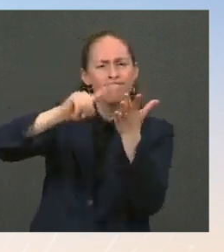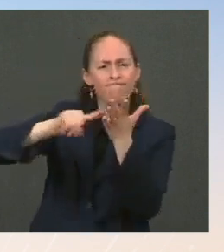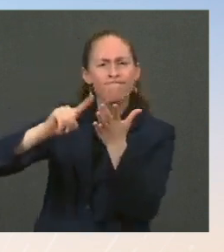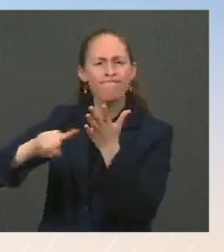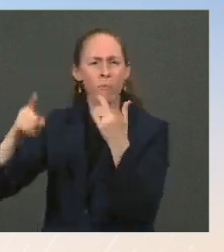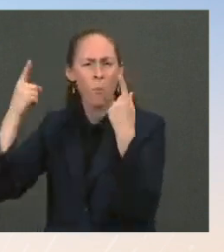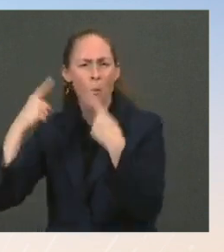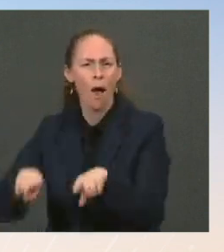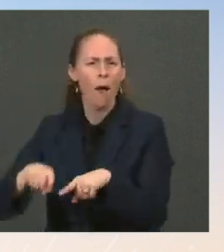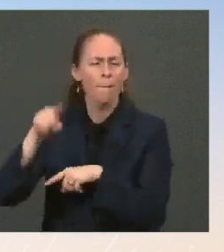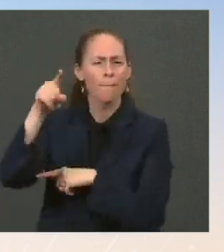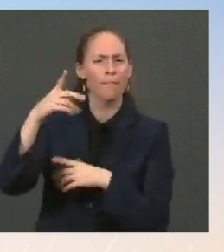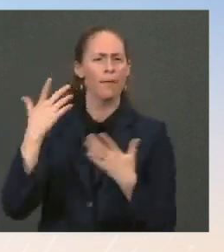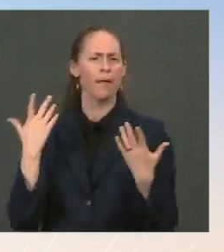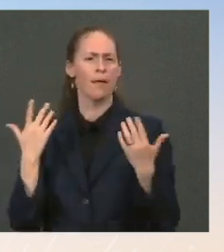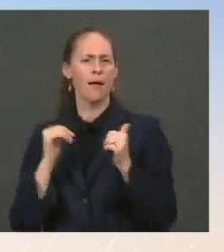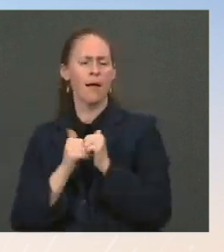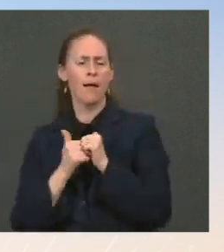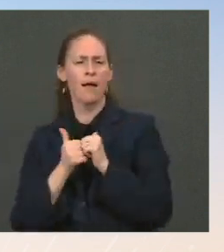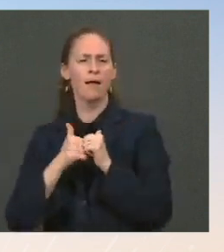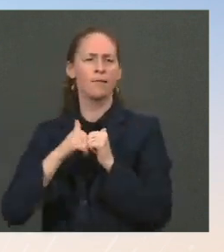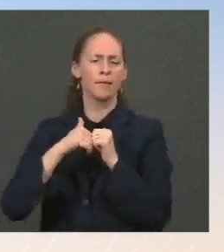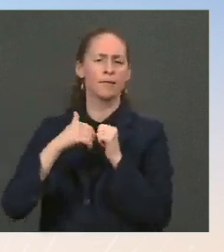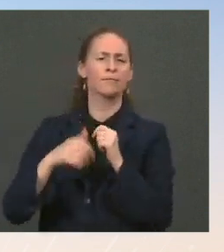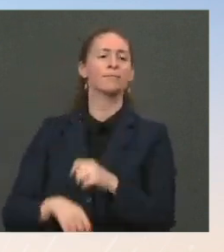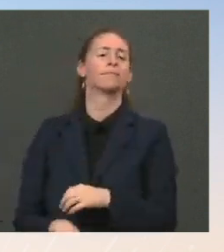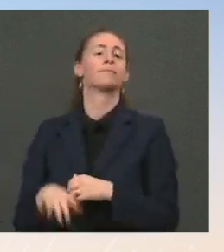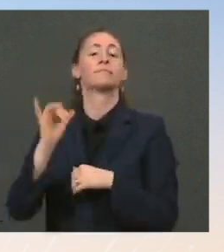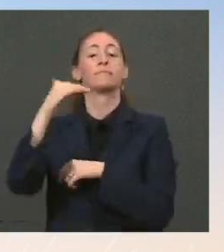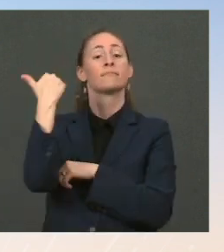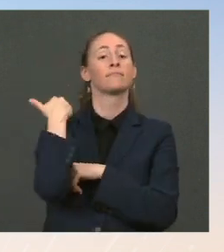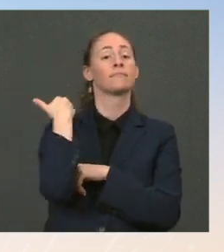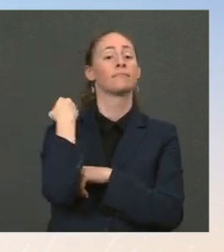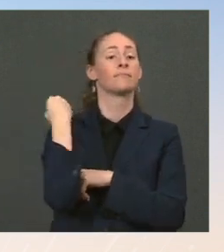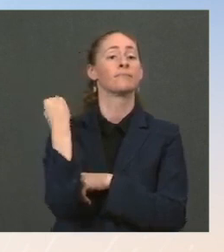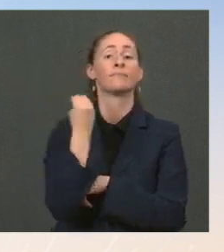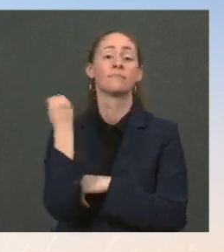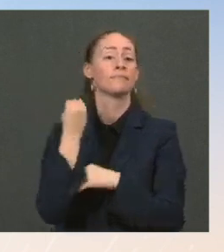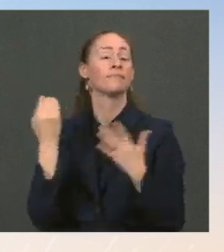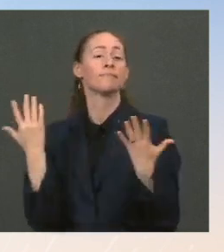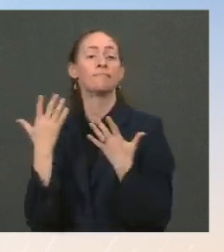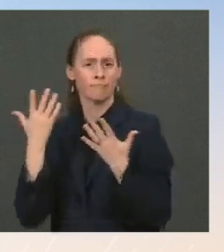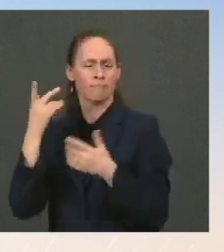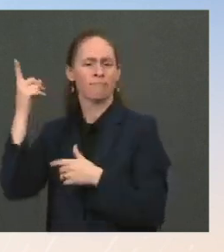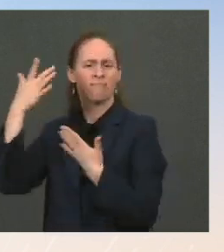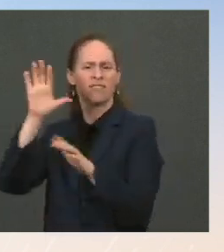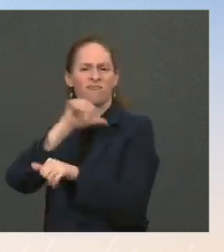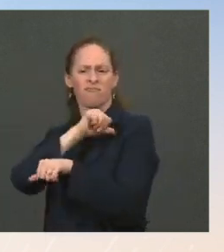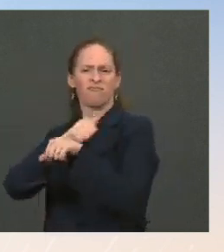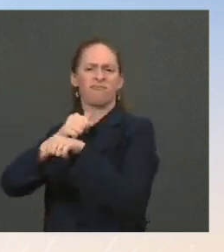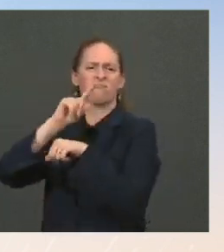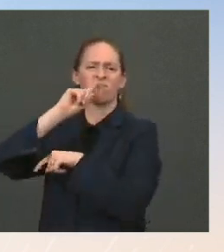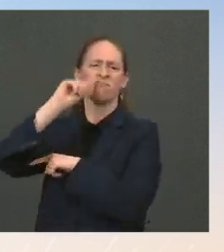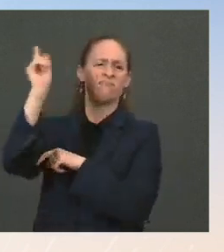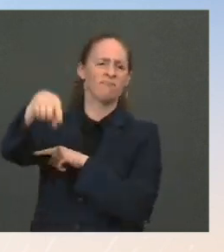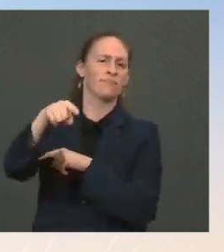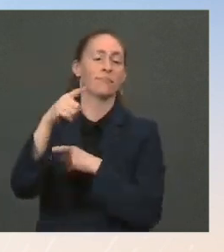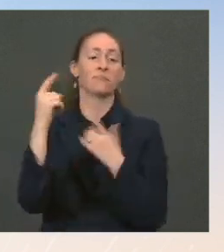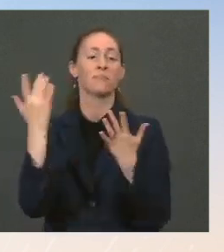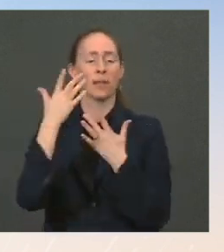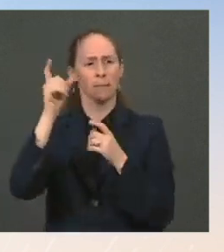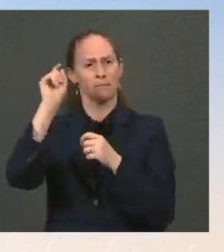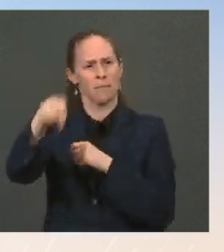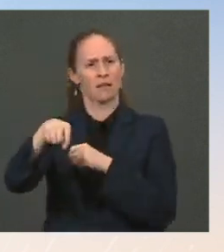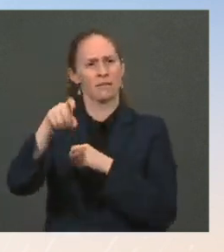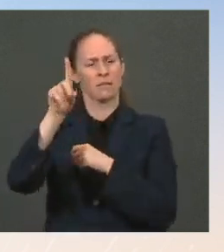Incident Command Center. And on Monday, we also issued a corrective order, action order to the operator mandating immediate corrective action, including performing a root